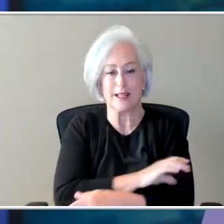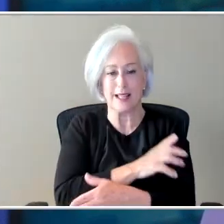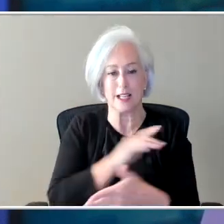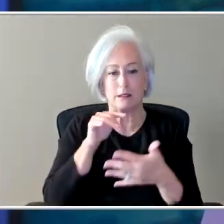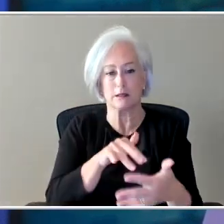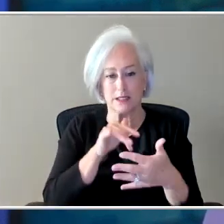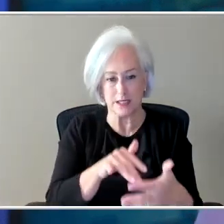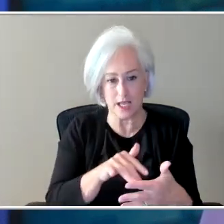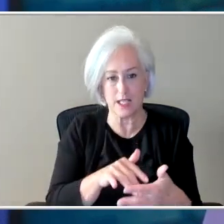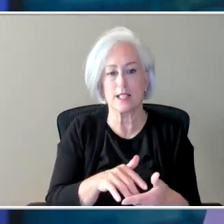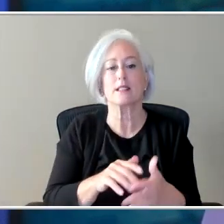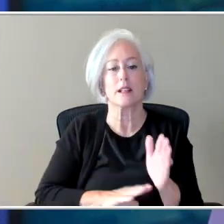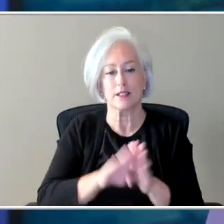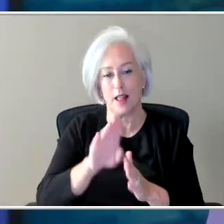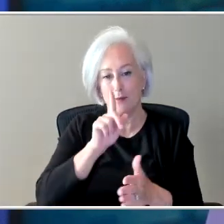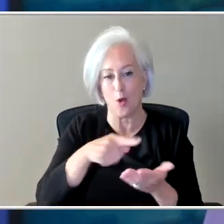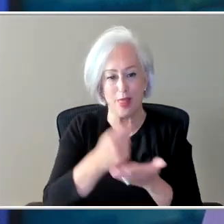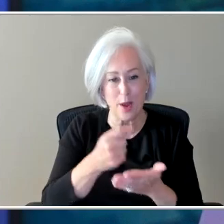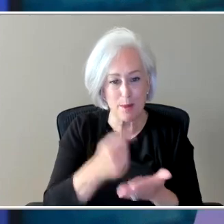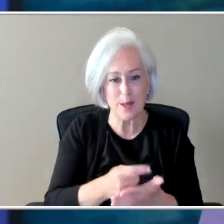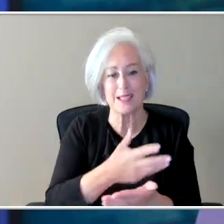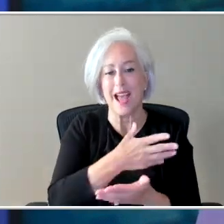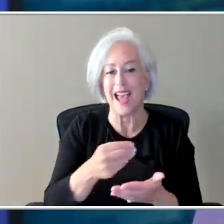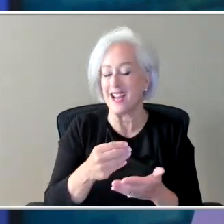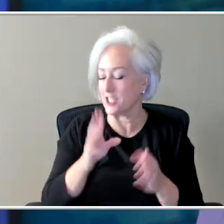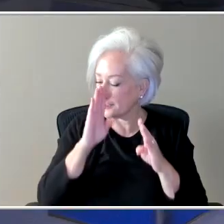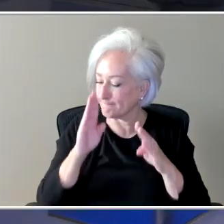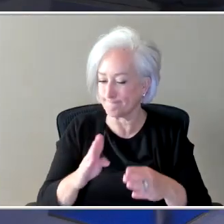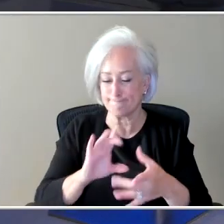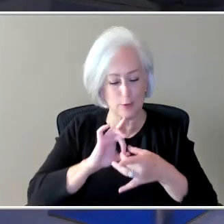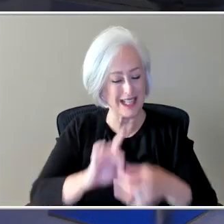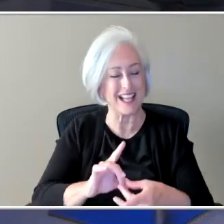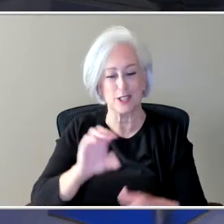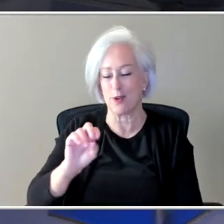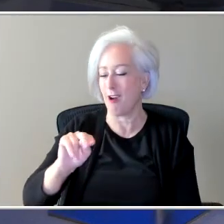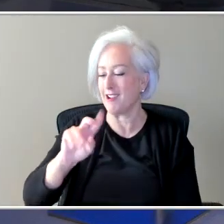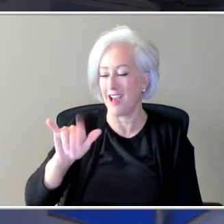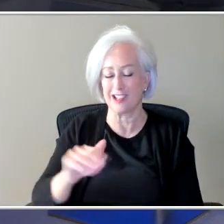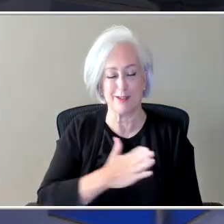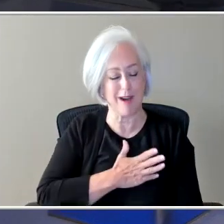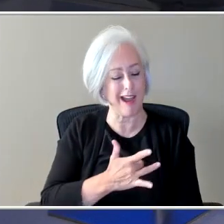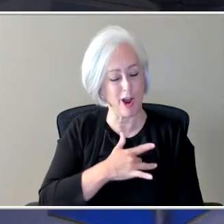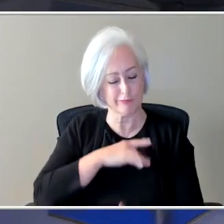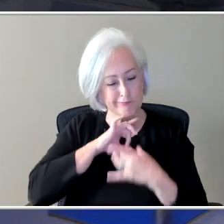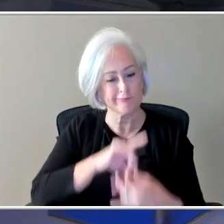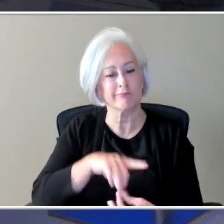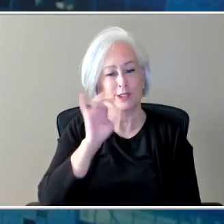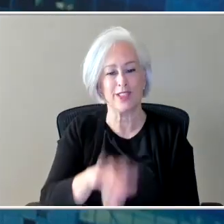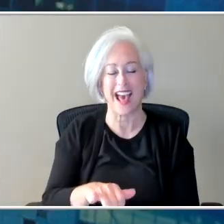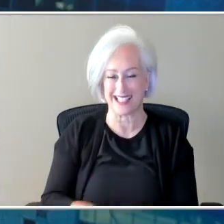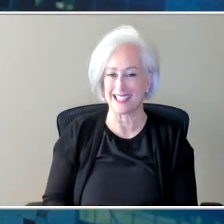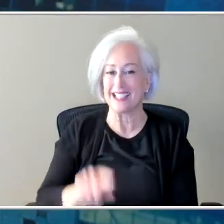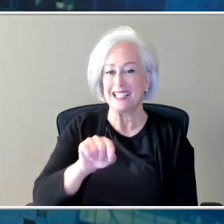therapeutics. And then, it's just always been peds oncology. They have my heart. They have your heart. I think they do for life. Terry, what about you? Yeah, same. I've only ever